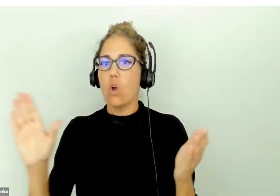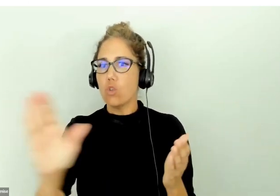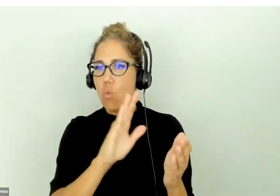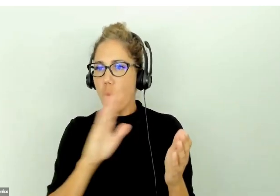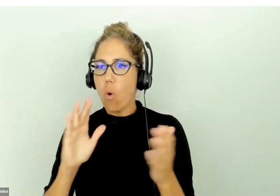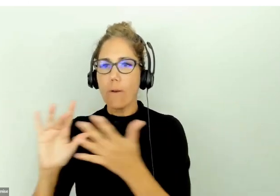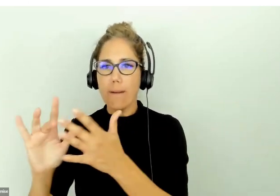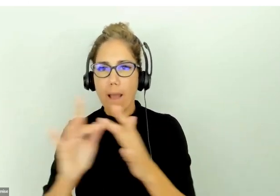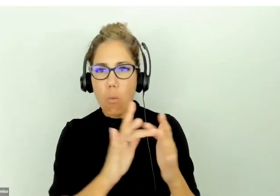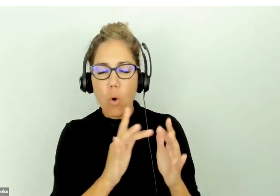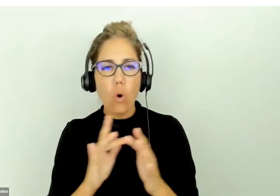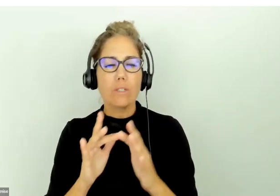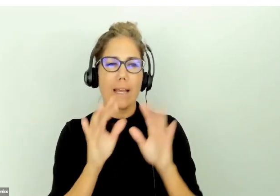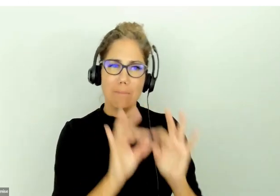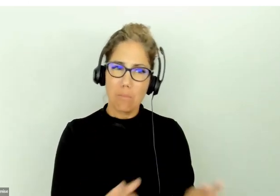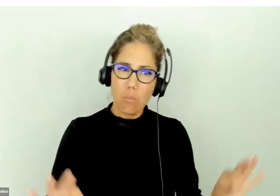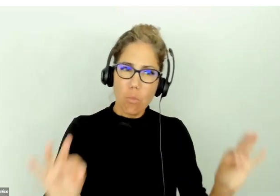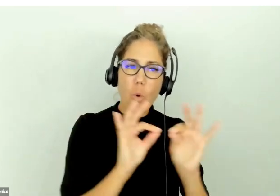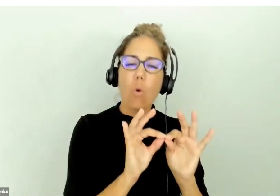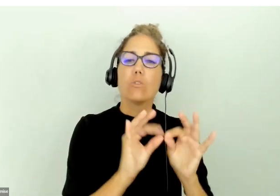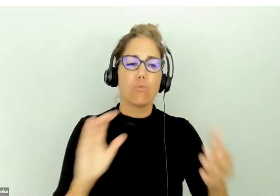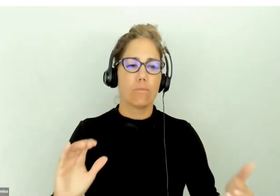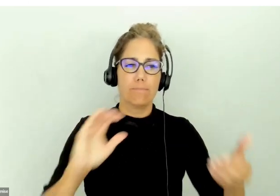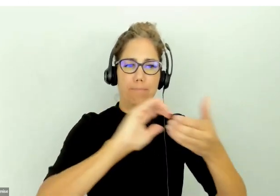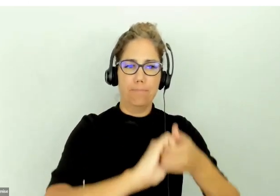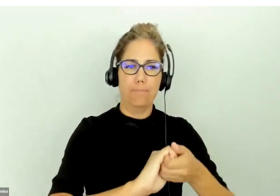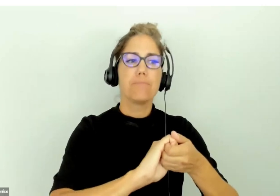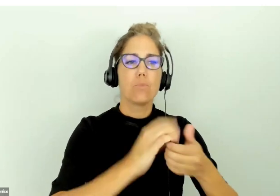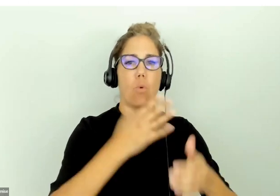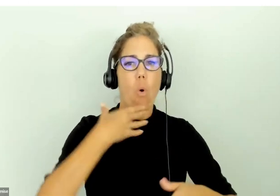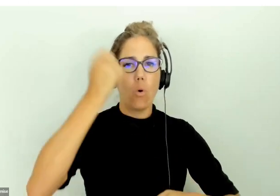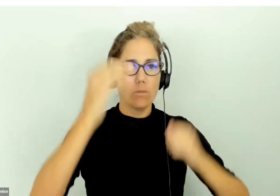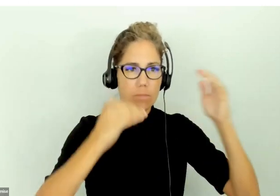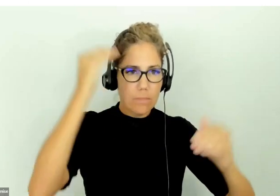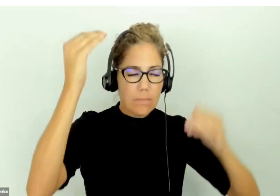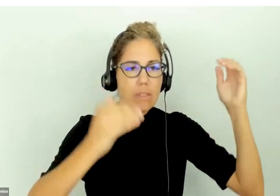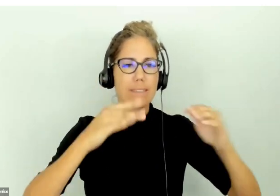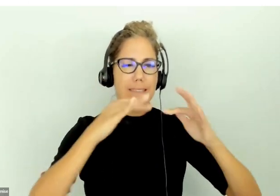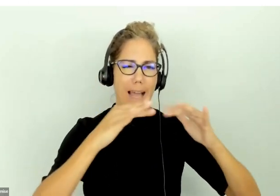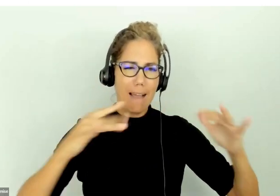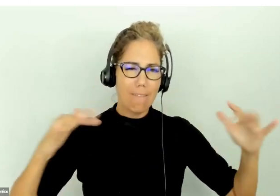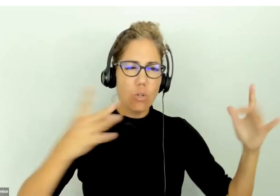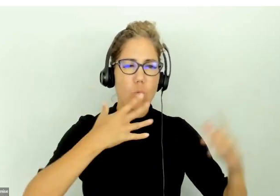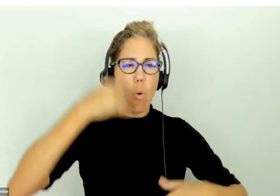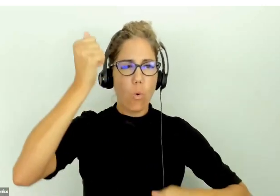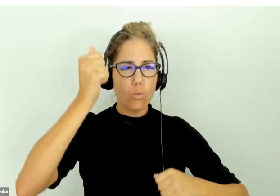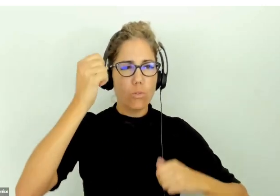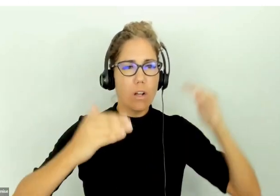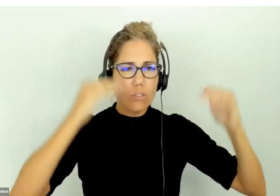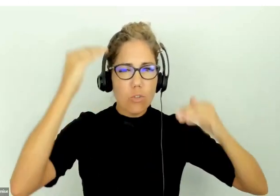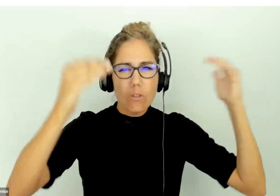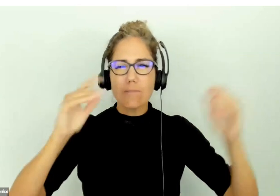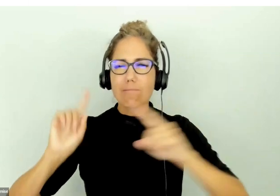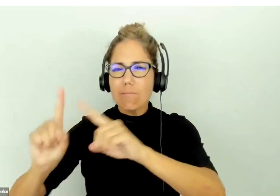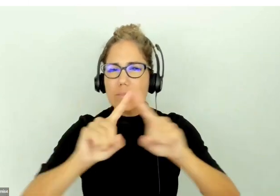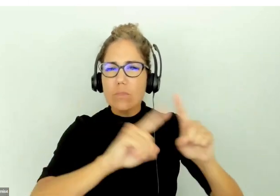and critically to partner with older adults, diverse older adults from all different communities with different issues and